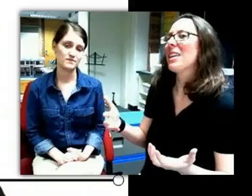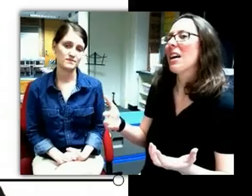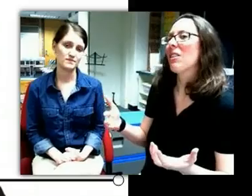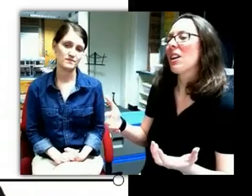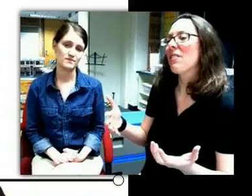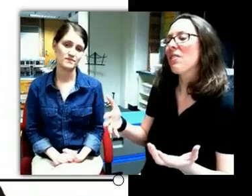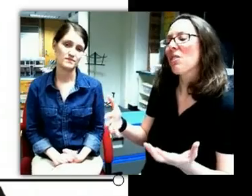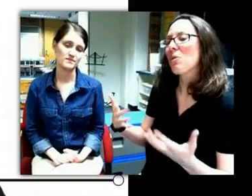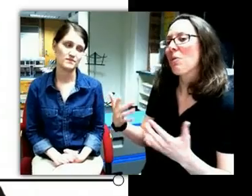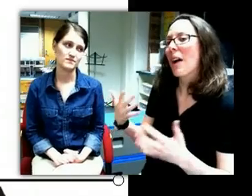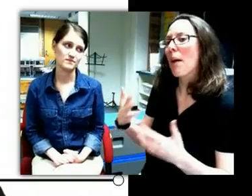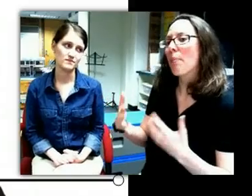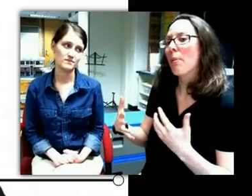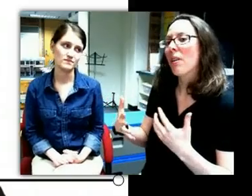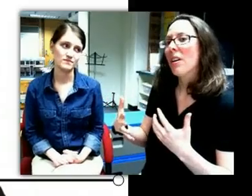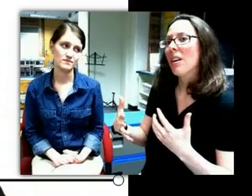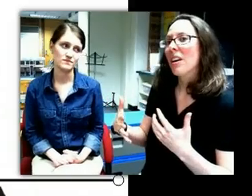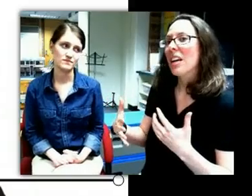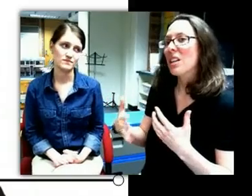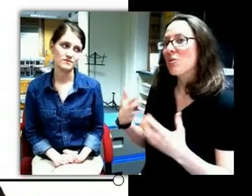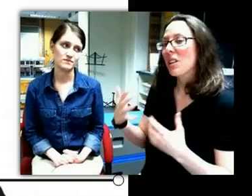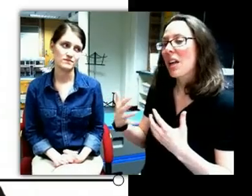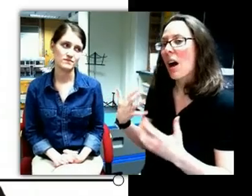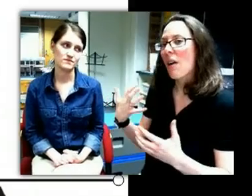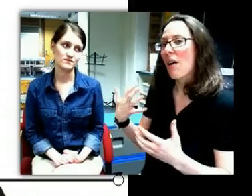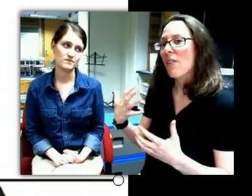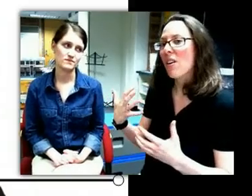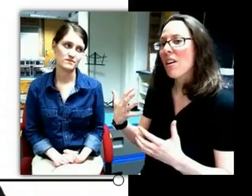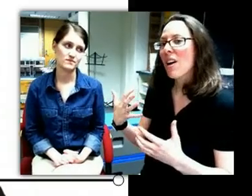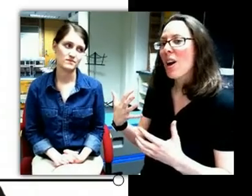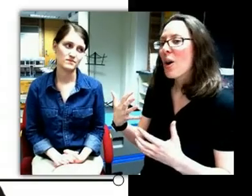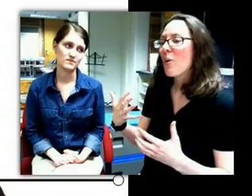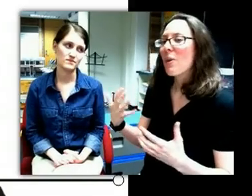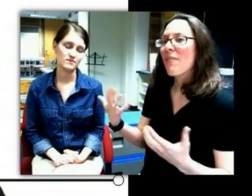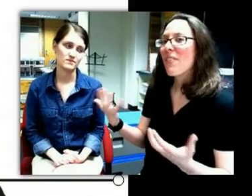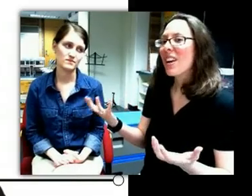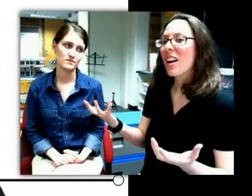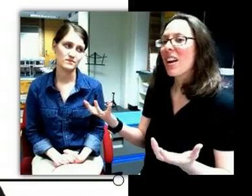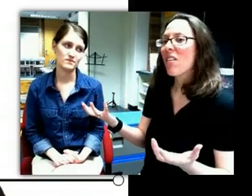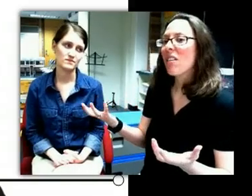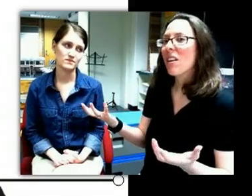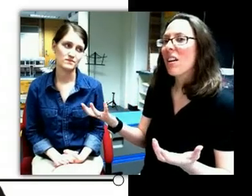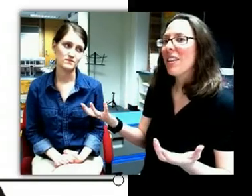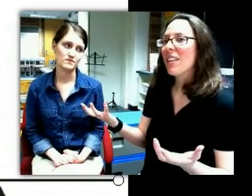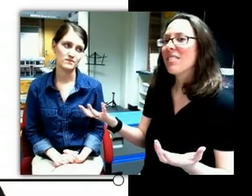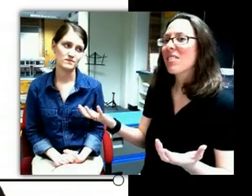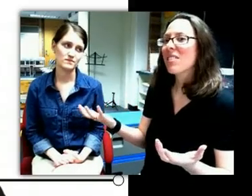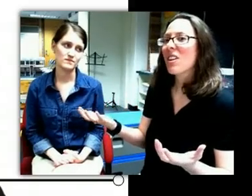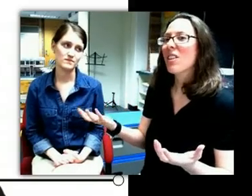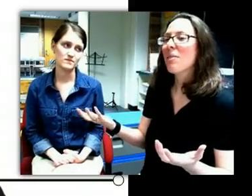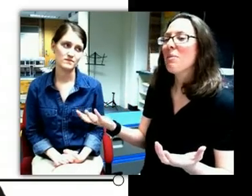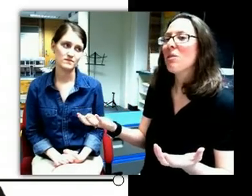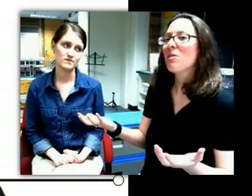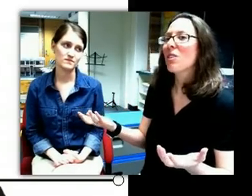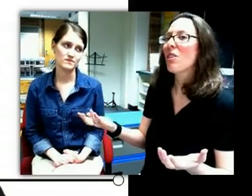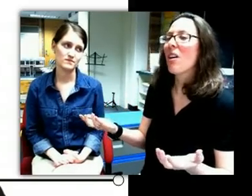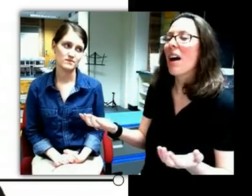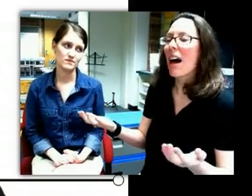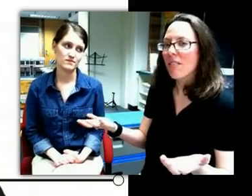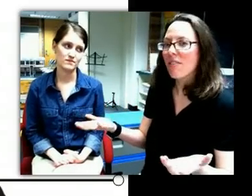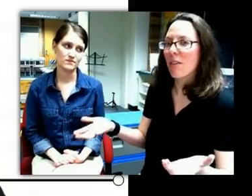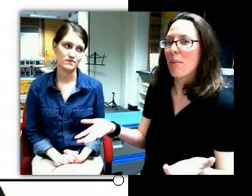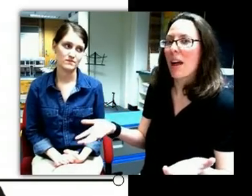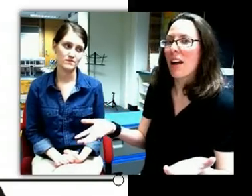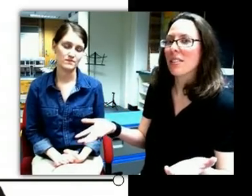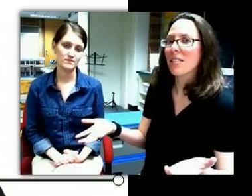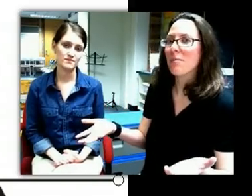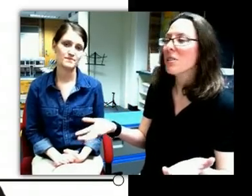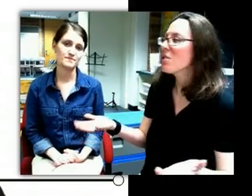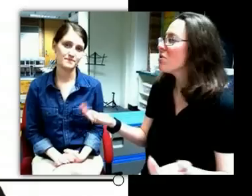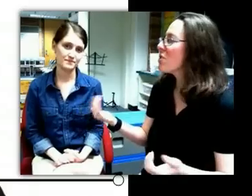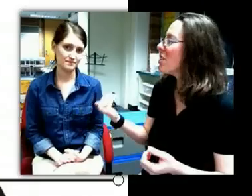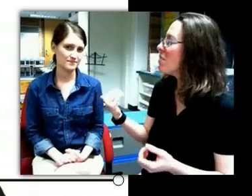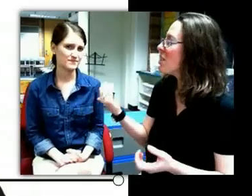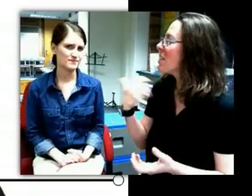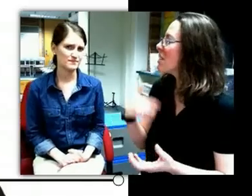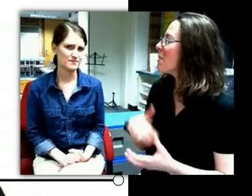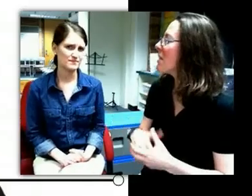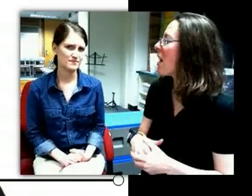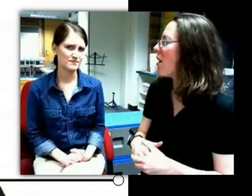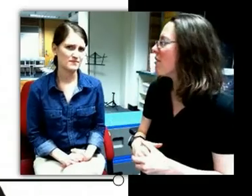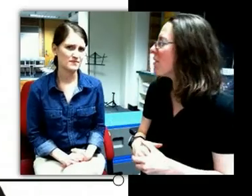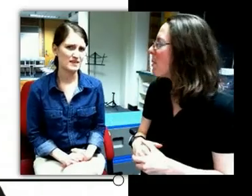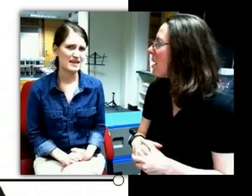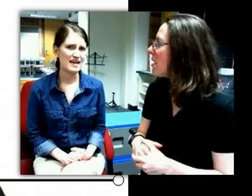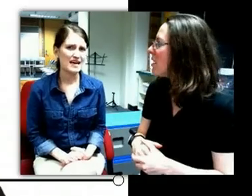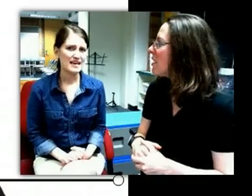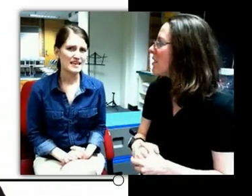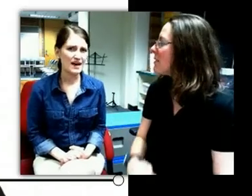to point out, even though the rap is really helpful, we figured out this is called the musical alphabet. Ms. Lutes, can you tell